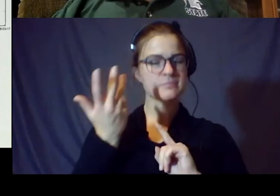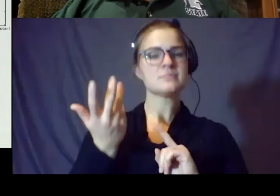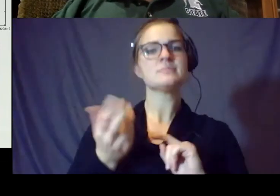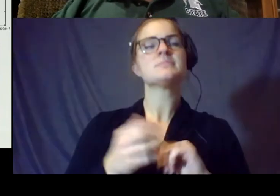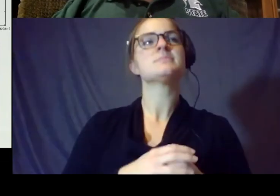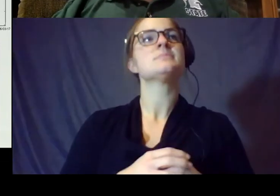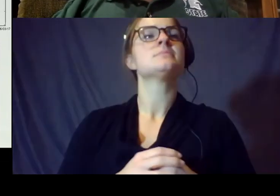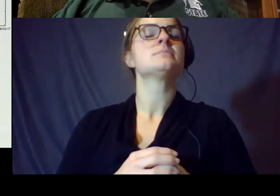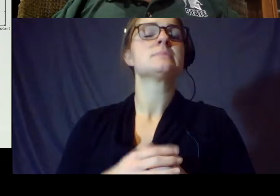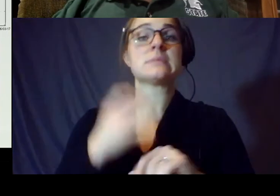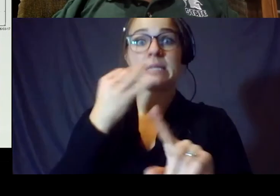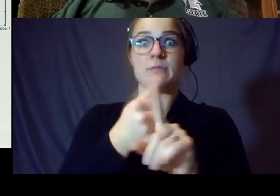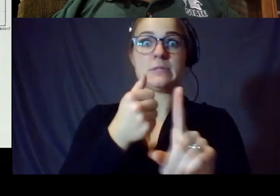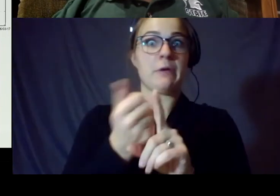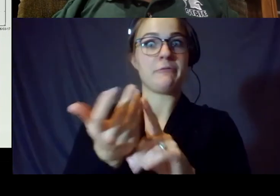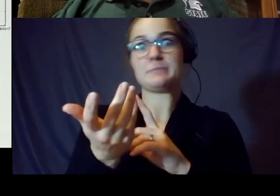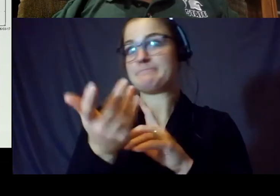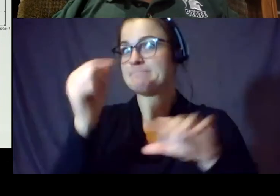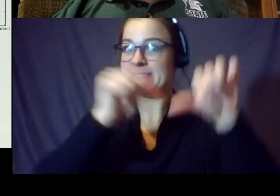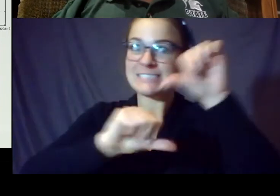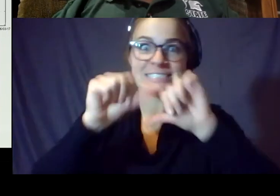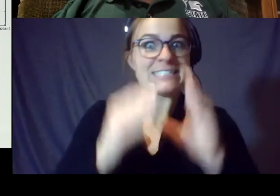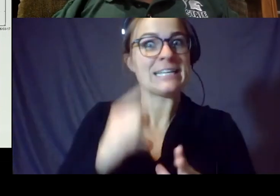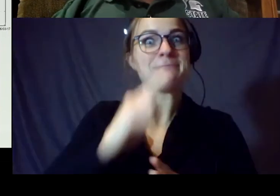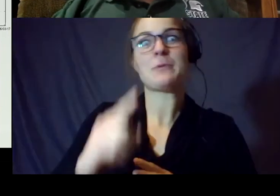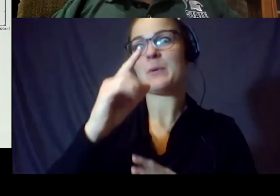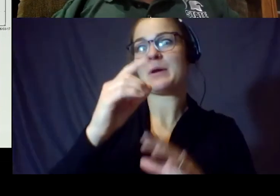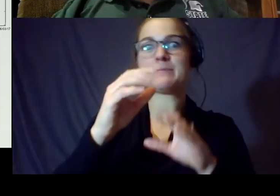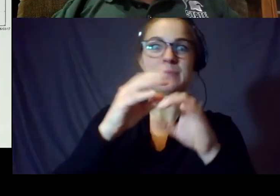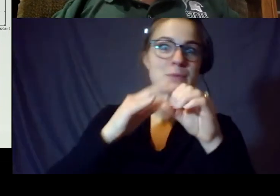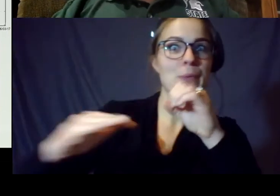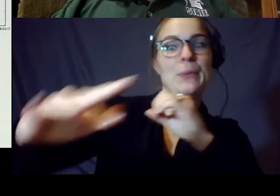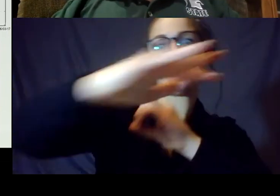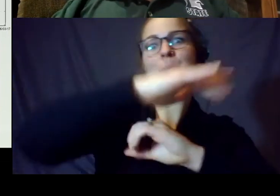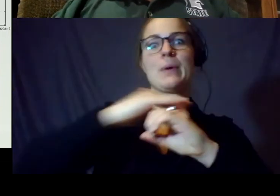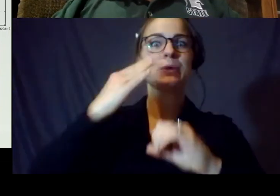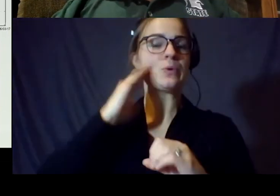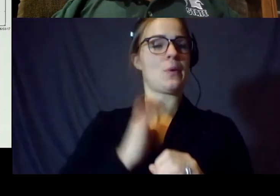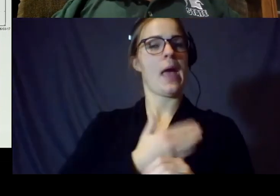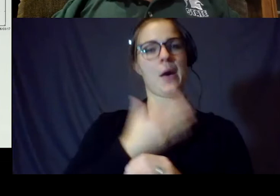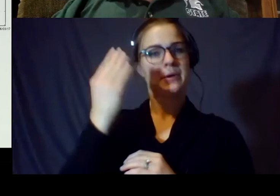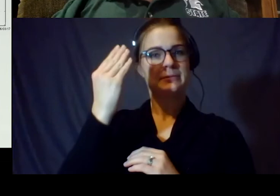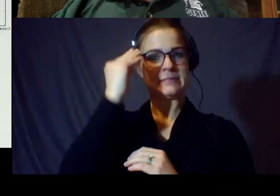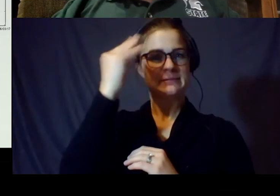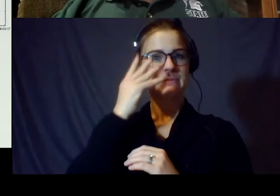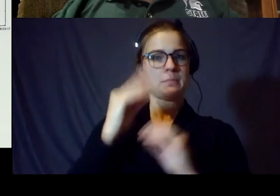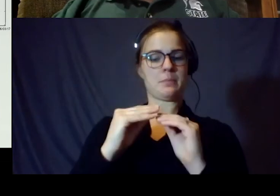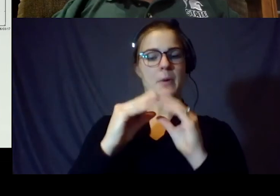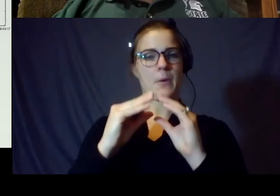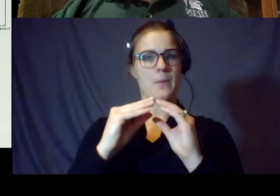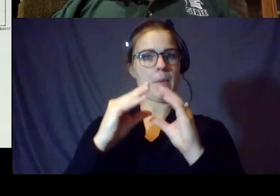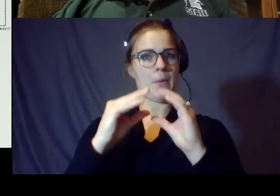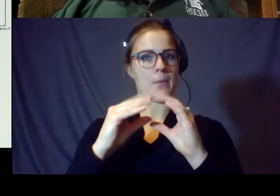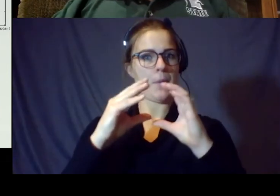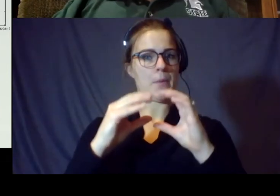if you're a real solar scientist, you will know that our star pulses a little bit too. But Many stars are steady like our